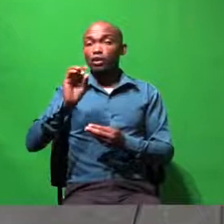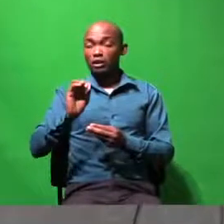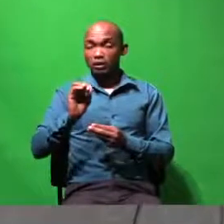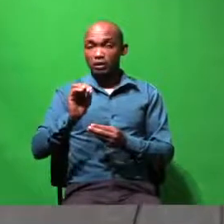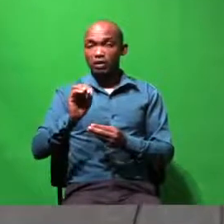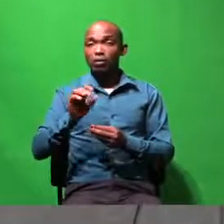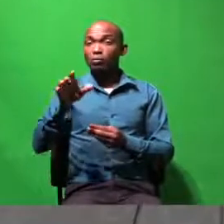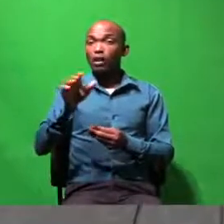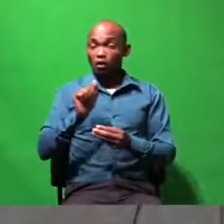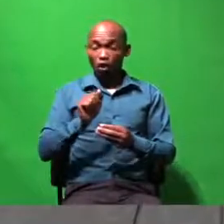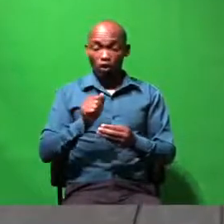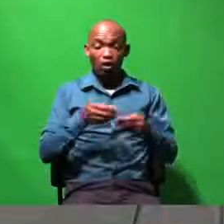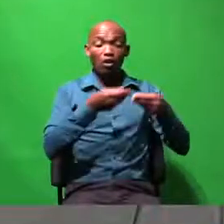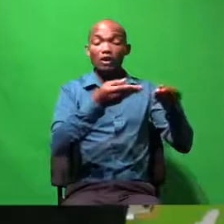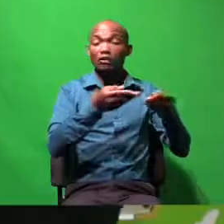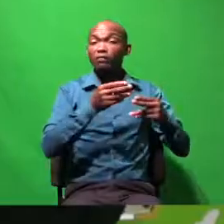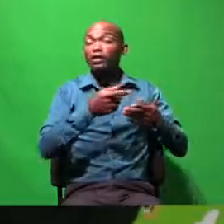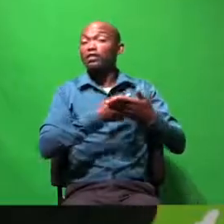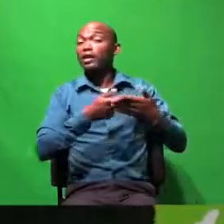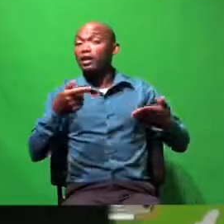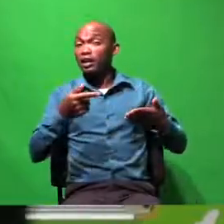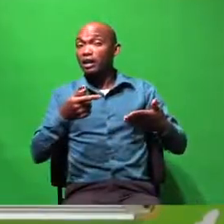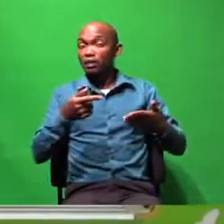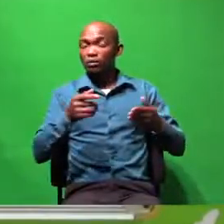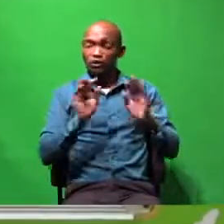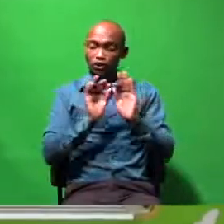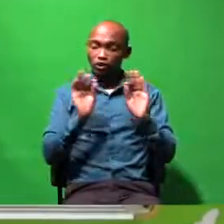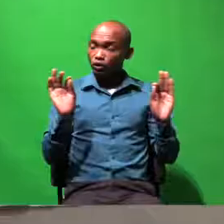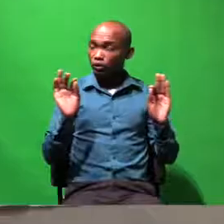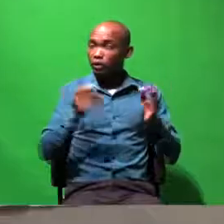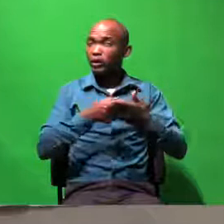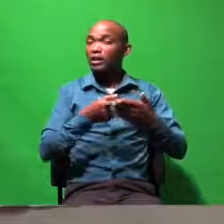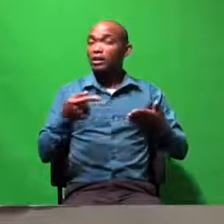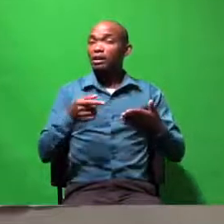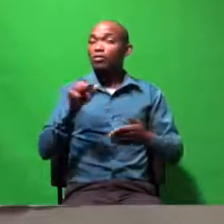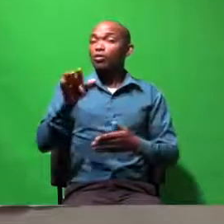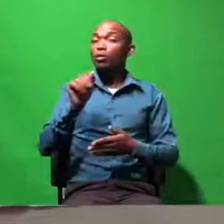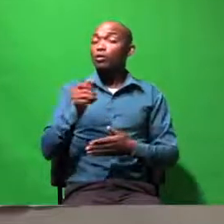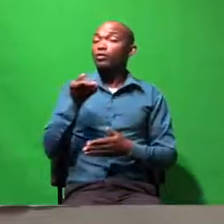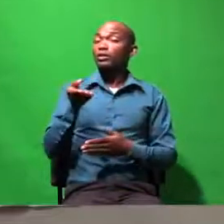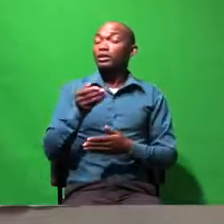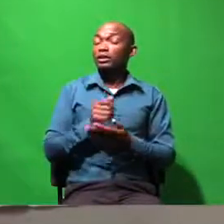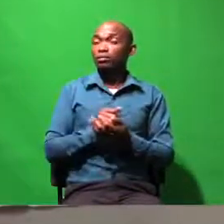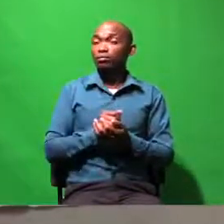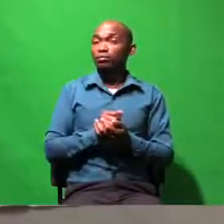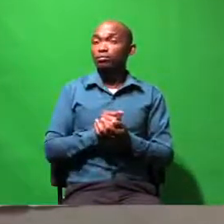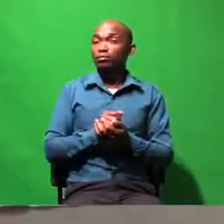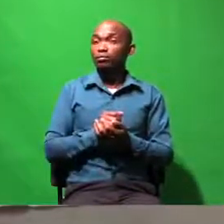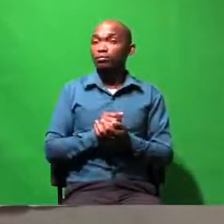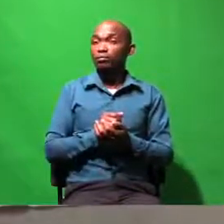may give a name, which is a very nice one. What do we call that name?